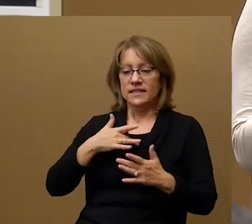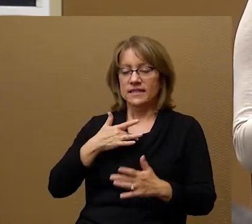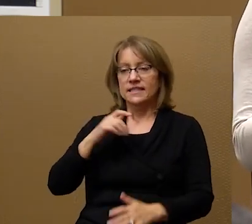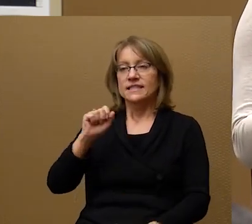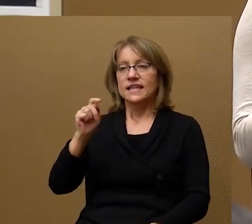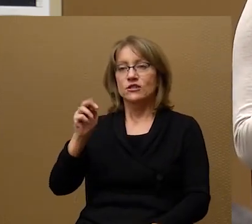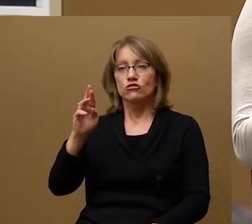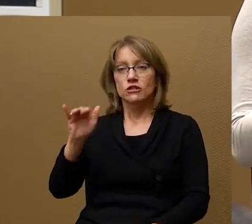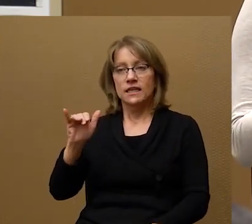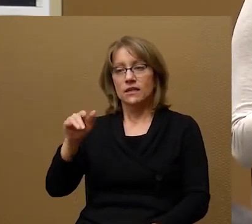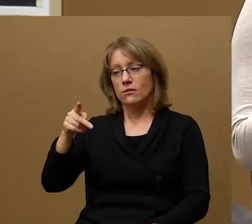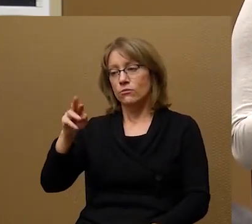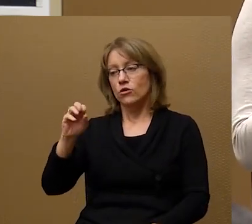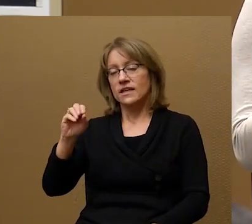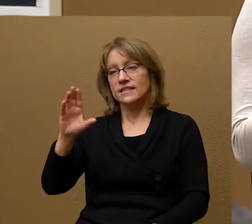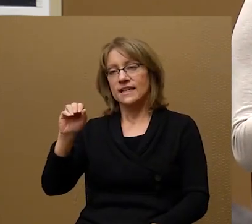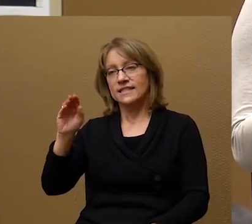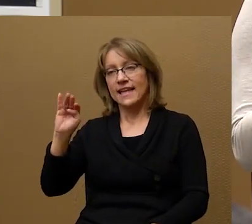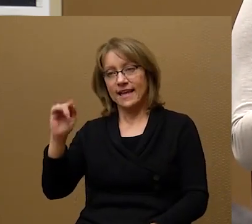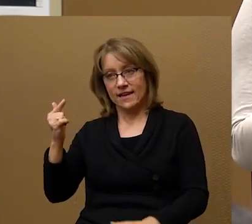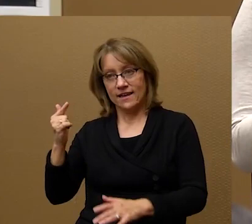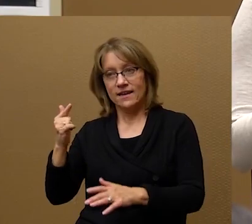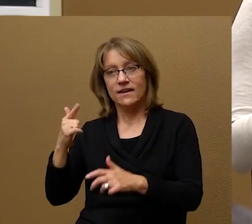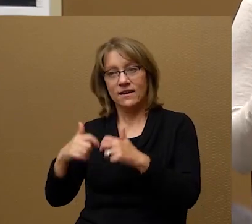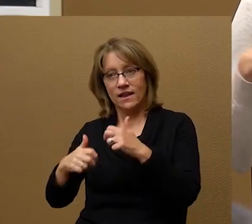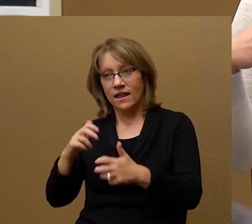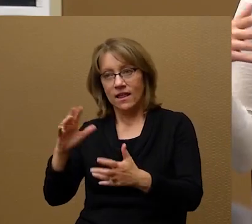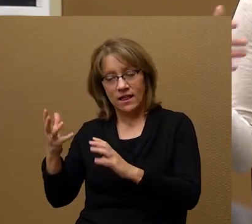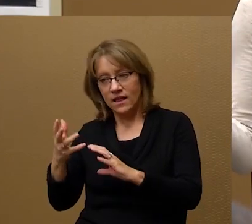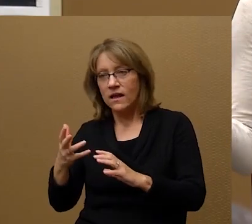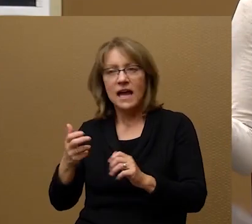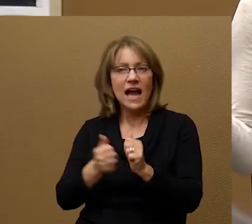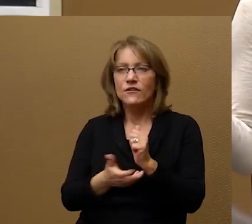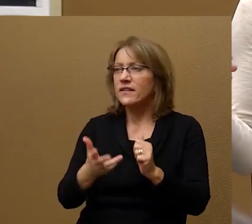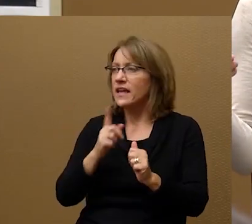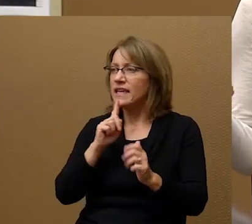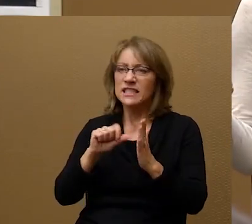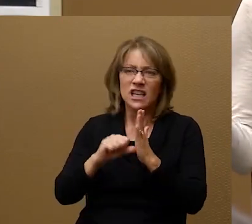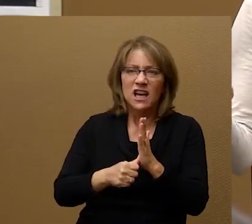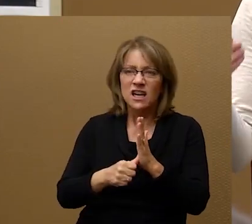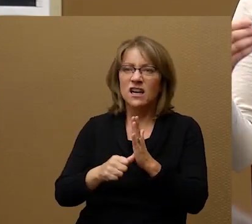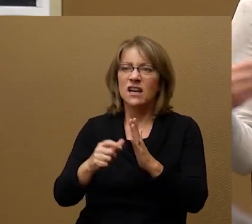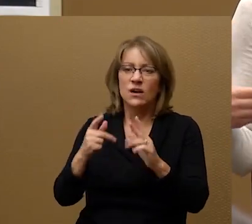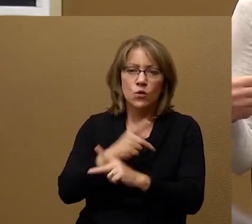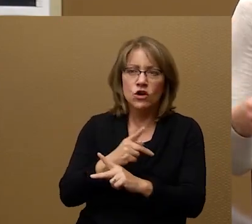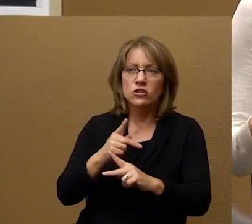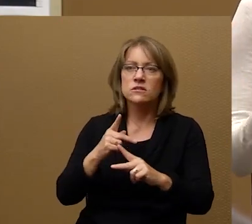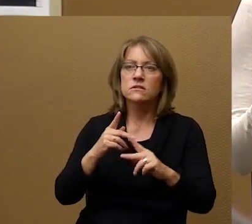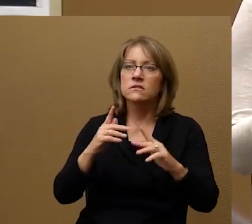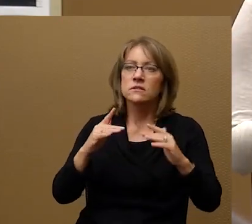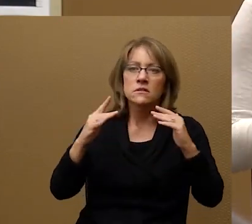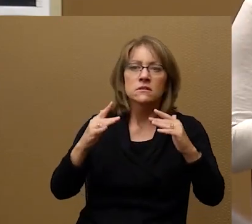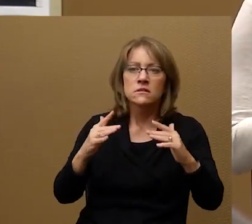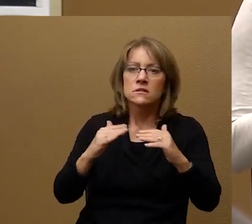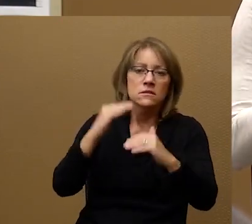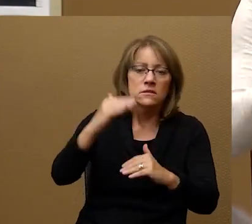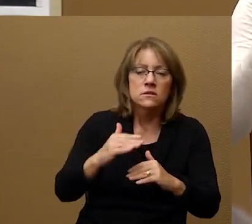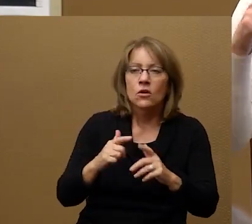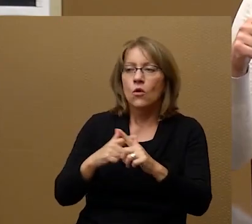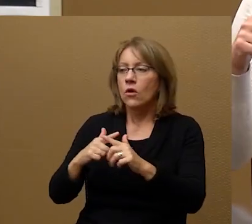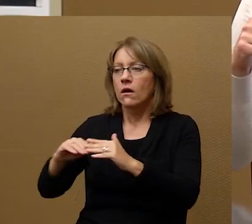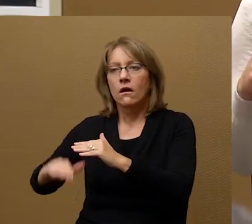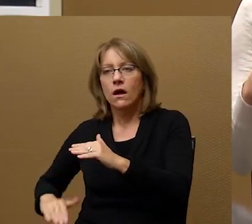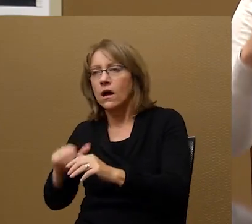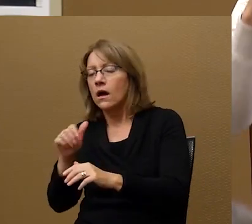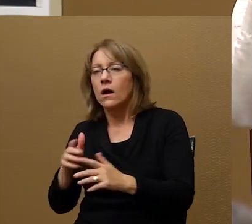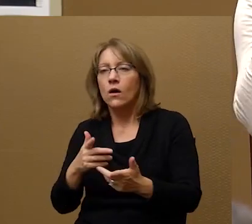a dysregulation of senses, everything is heightened to them. Or it might be the opposite. You might have the kid